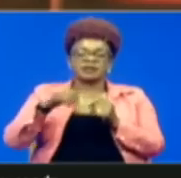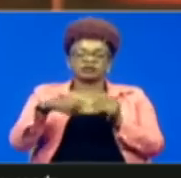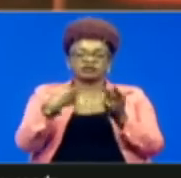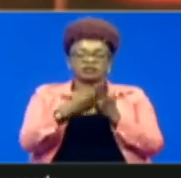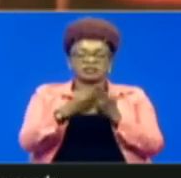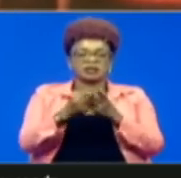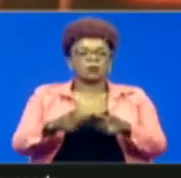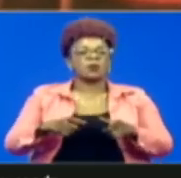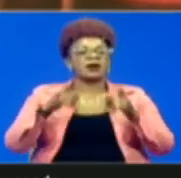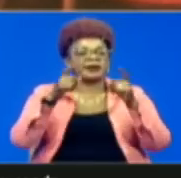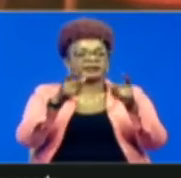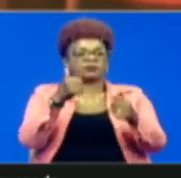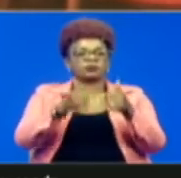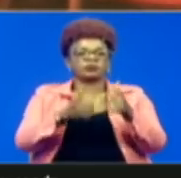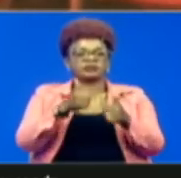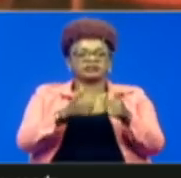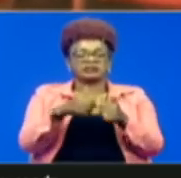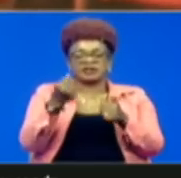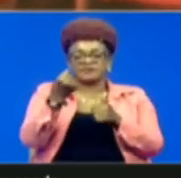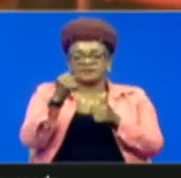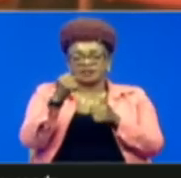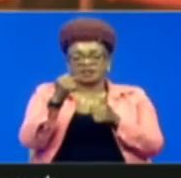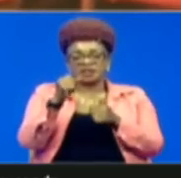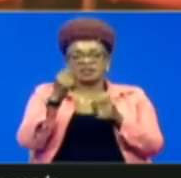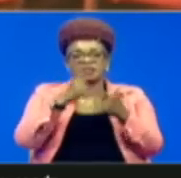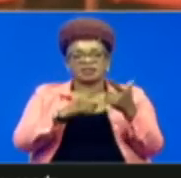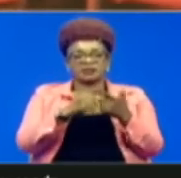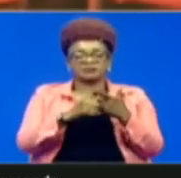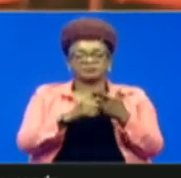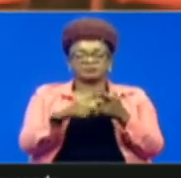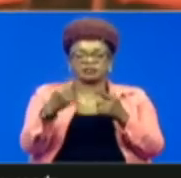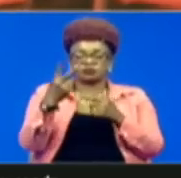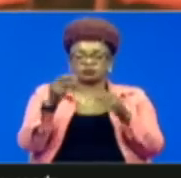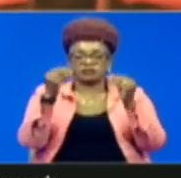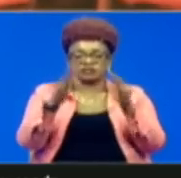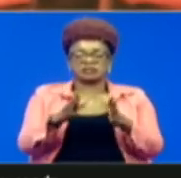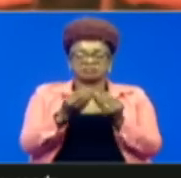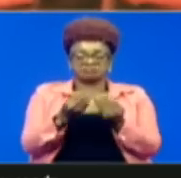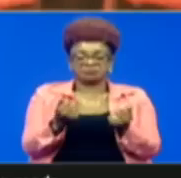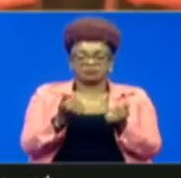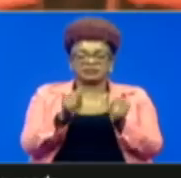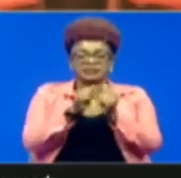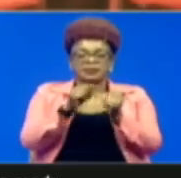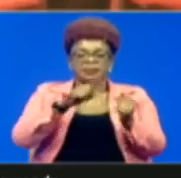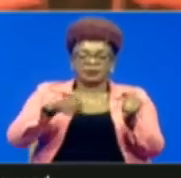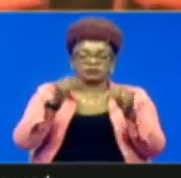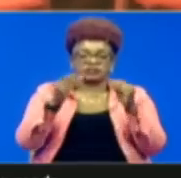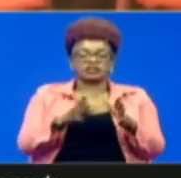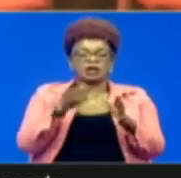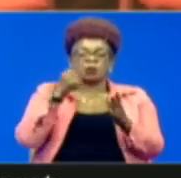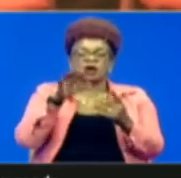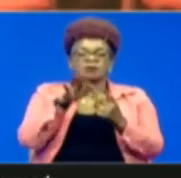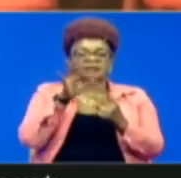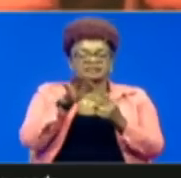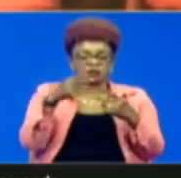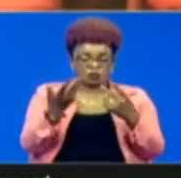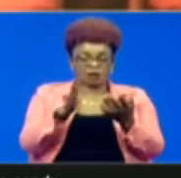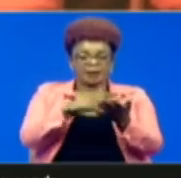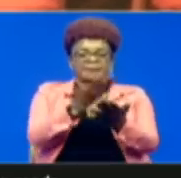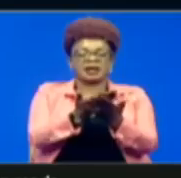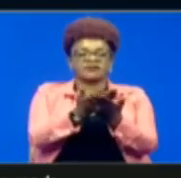award, which is in its fifth year. The two tutors beat over 10,000 teachers who are either nominated or applied for